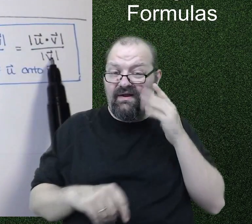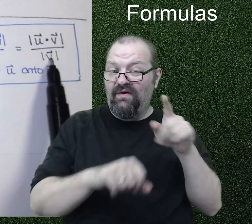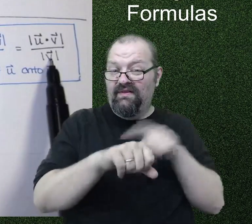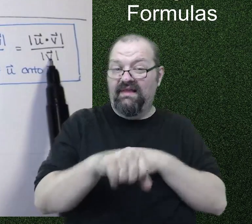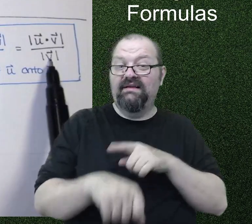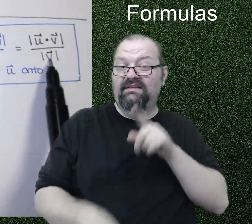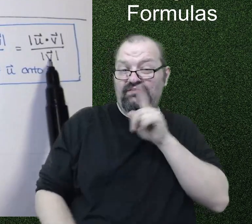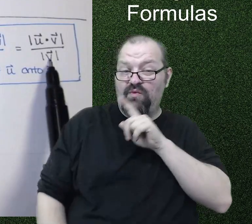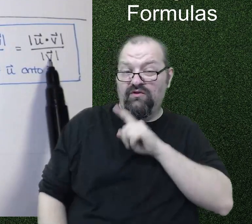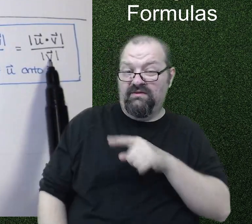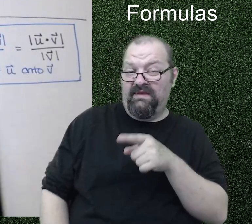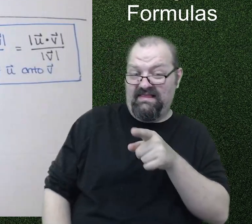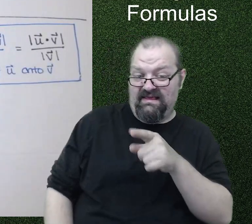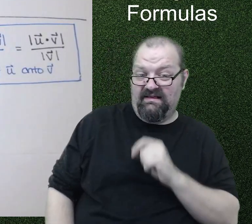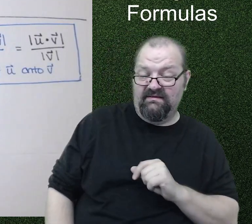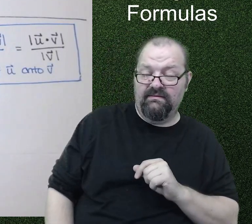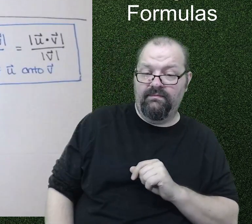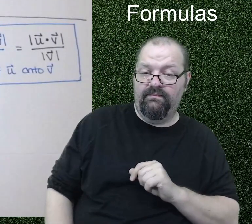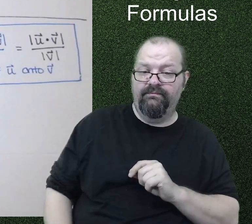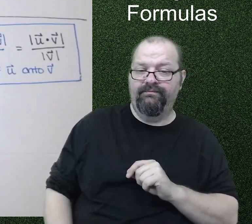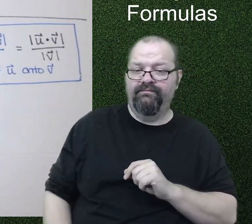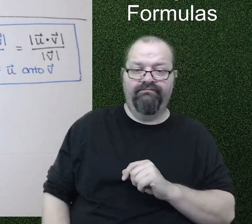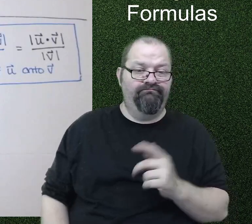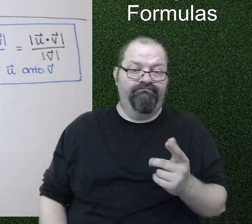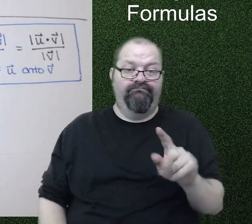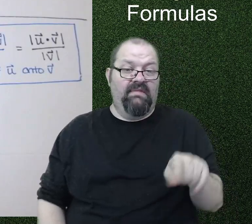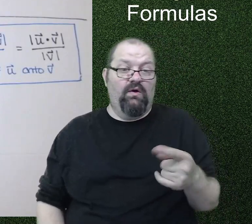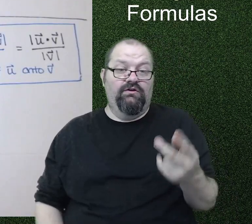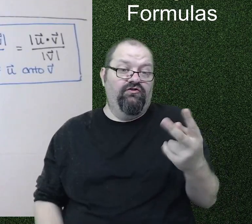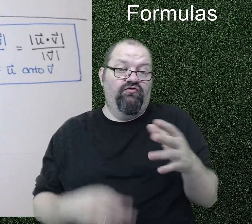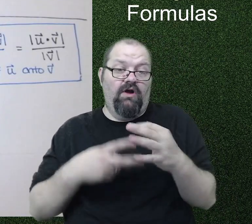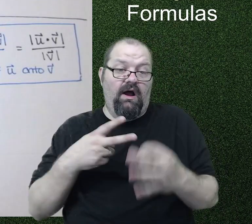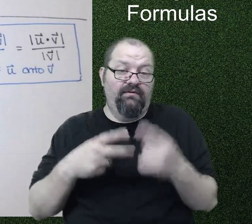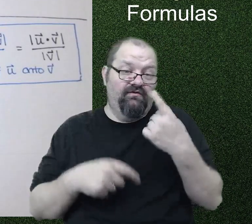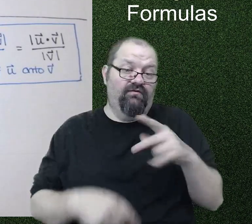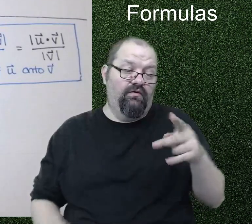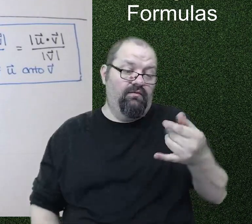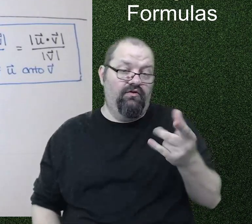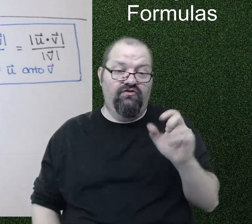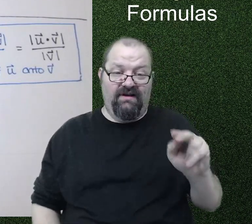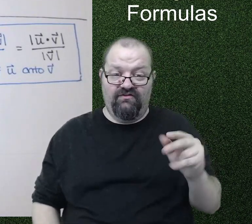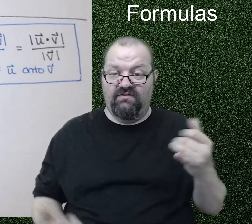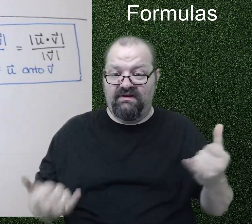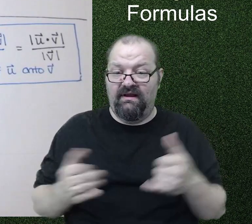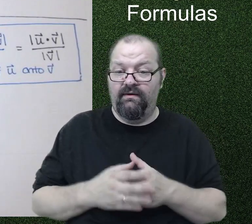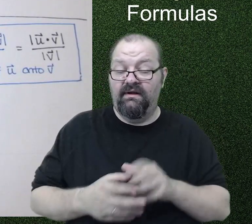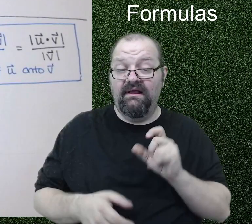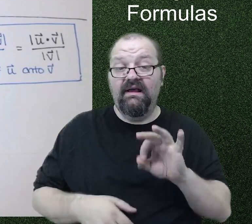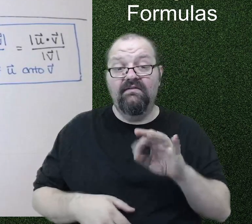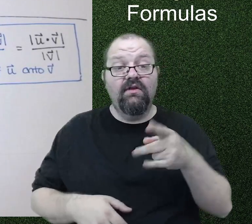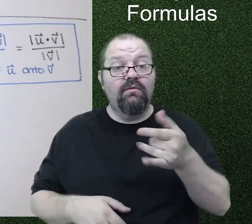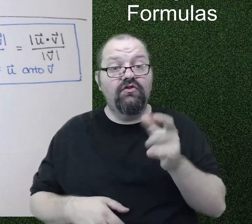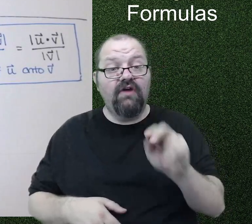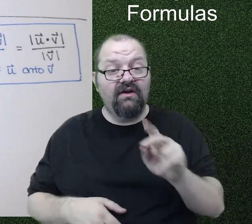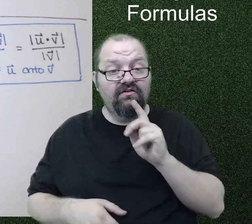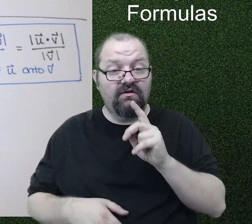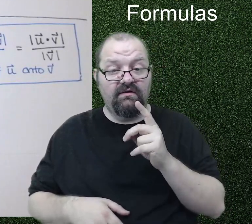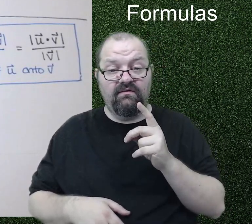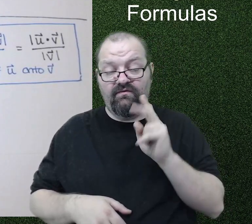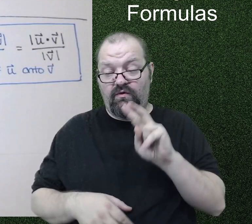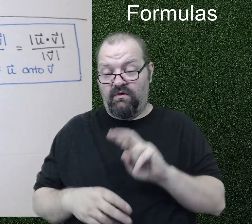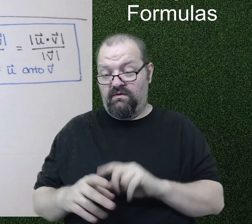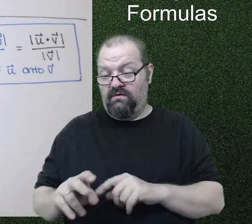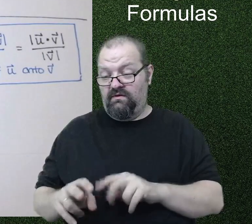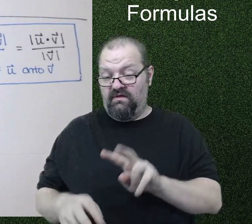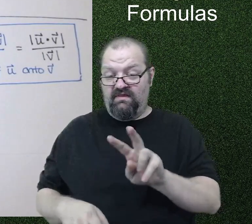this. And then there are only two options for the projection. If the projection and the vector v are